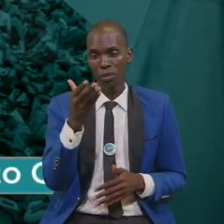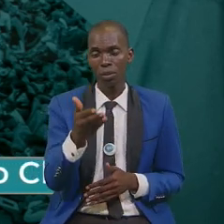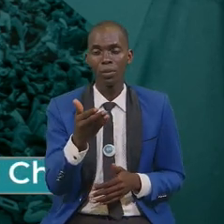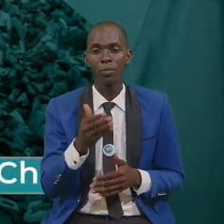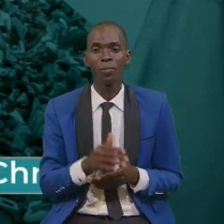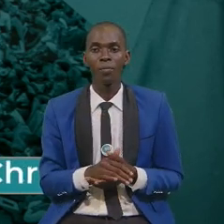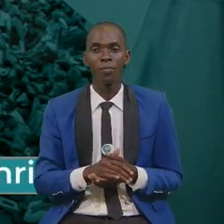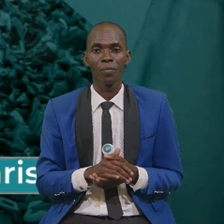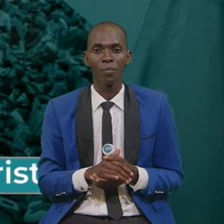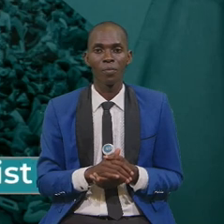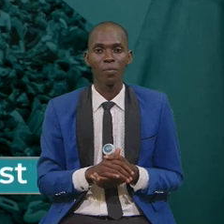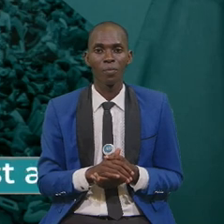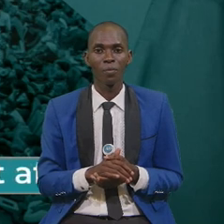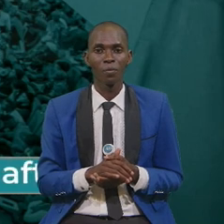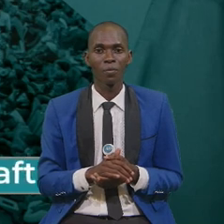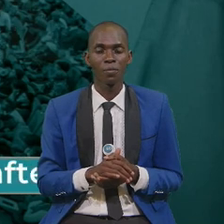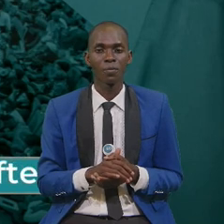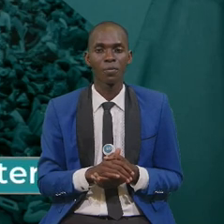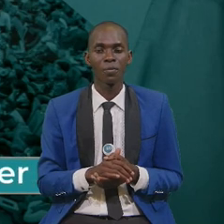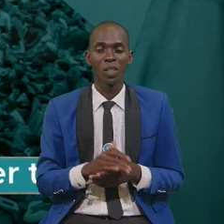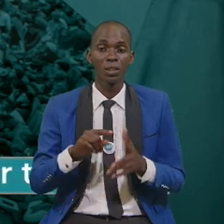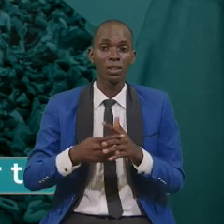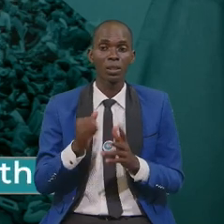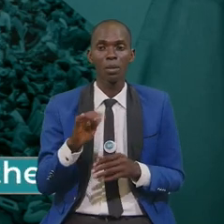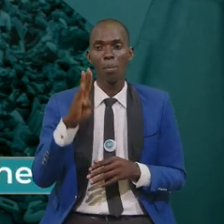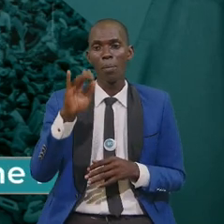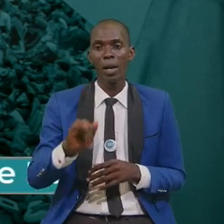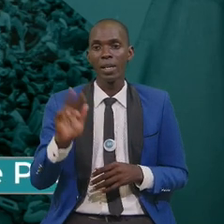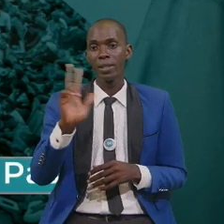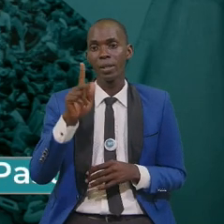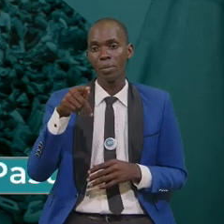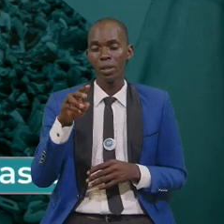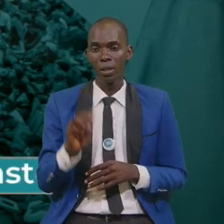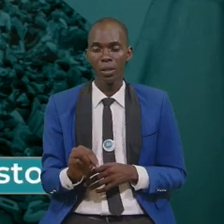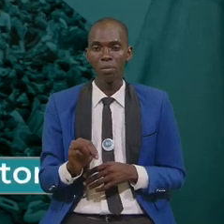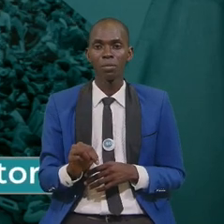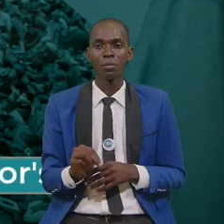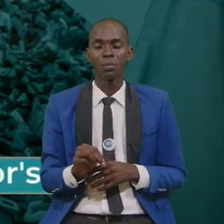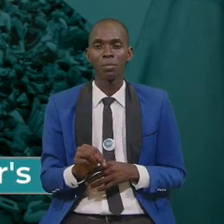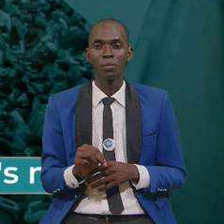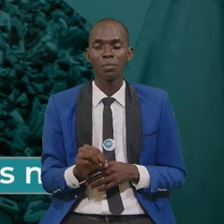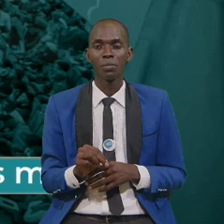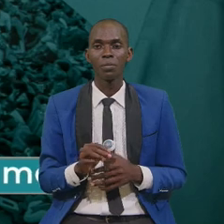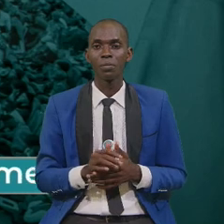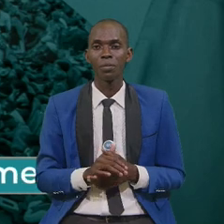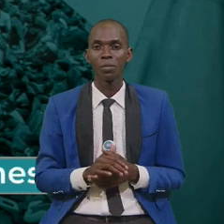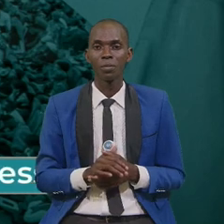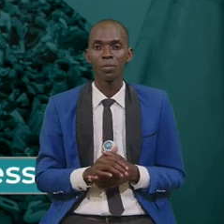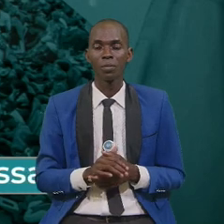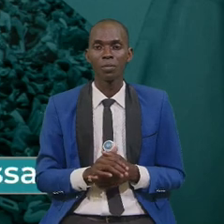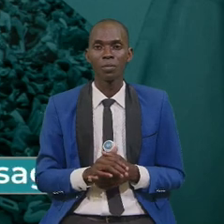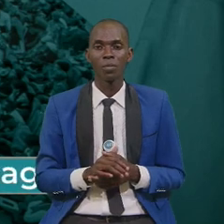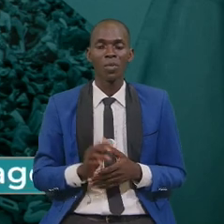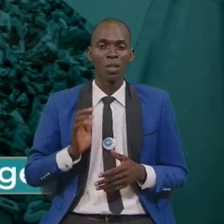hall there, you'll see the labels there. By 3 o'clock, our counselors will be there to meet with you for the lunch hour